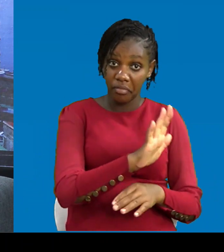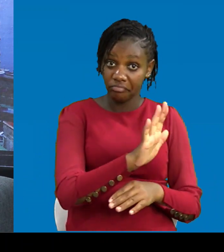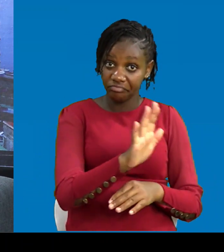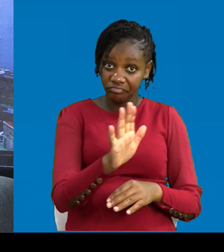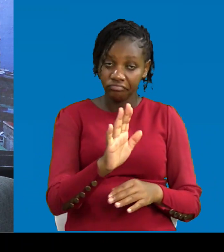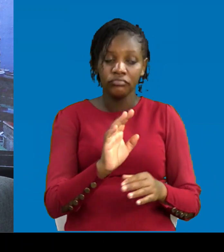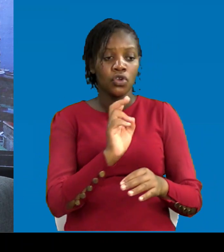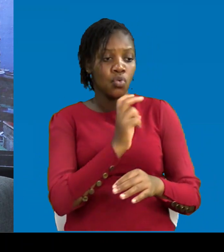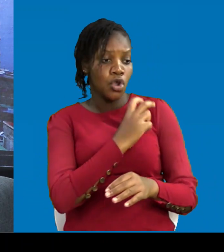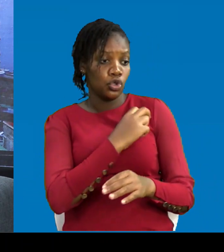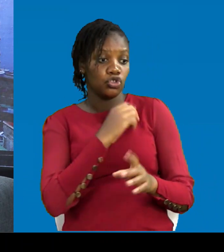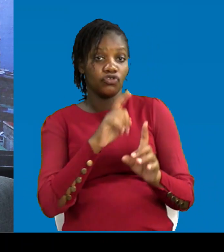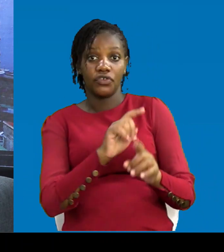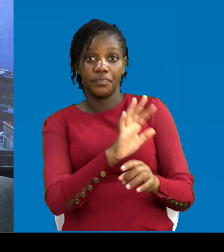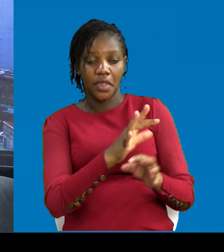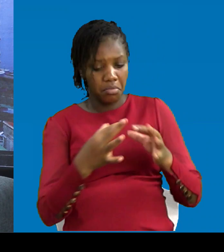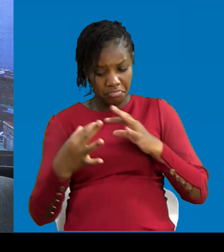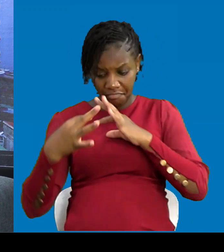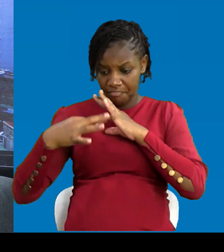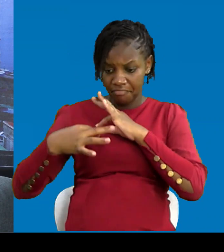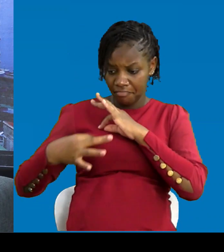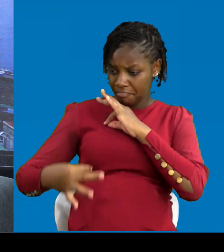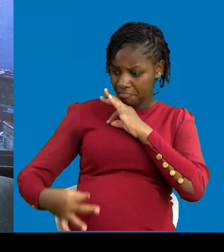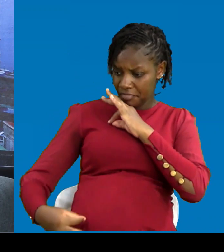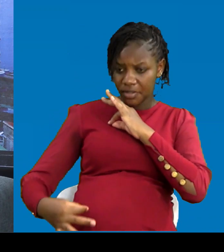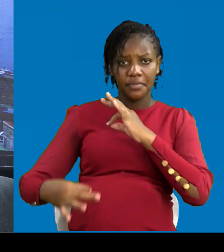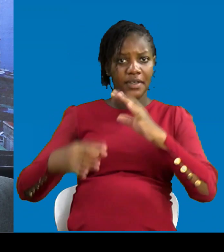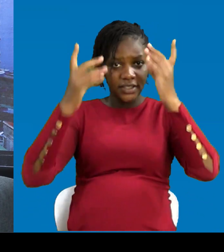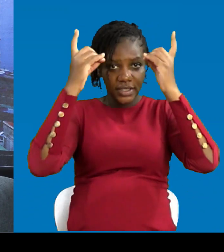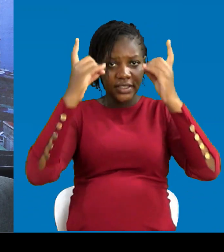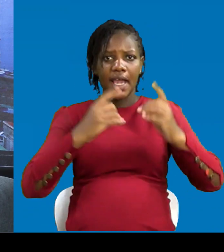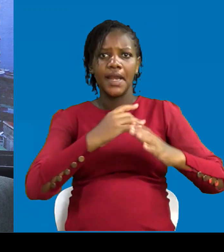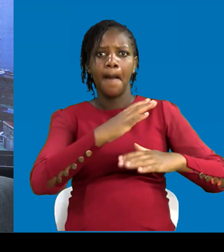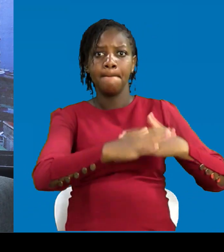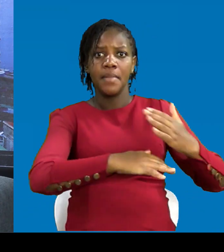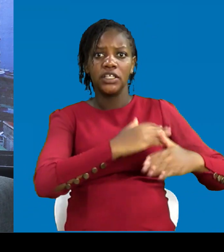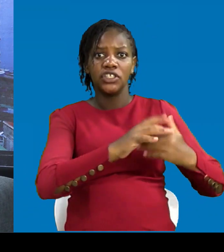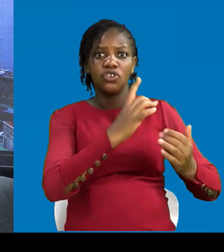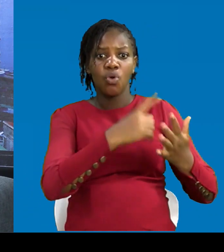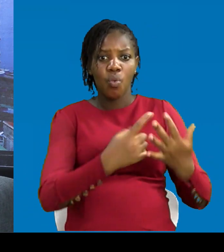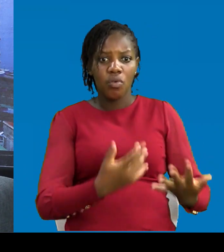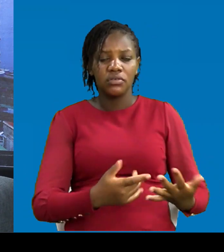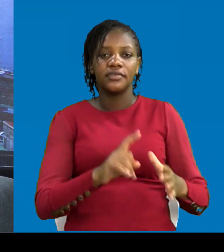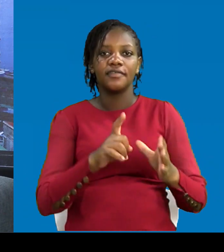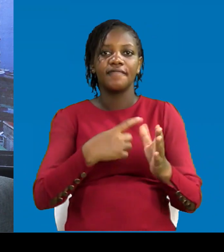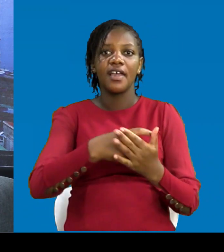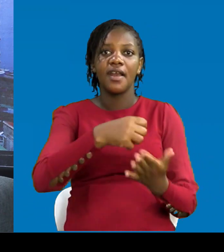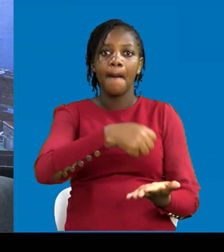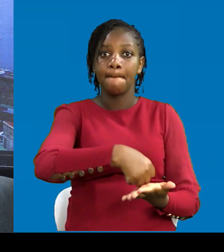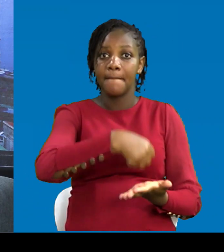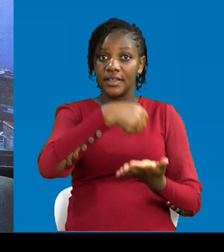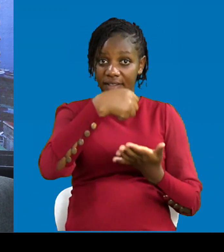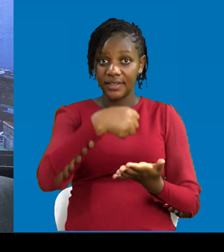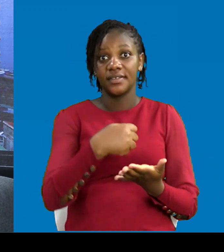there's taking the measurements, deciding on the fabric, there's the budget, of course,